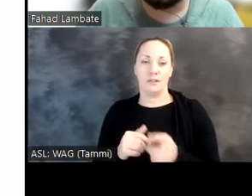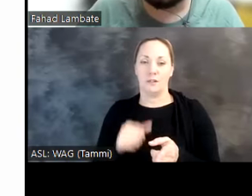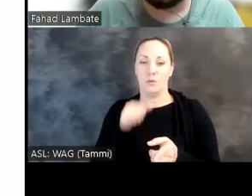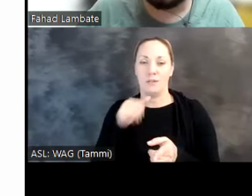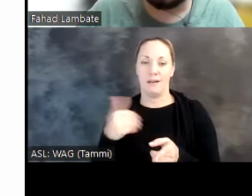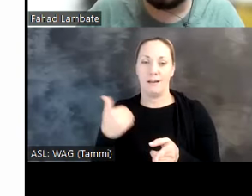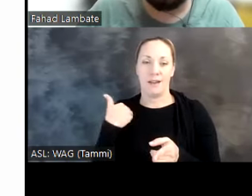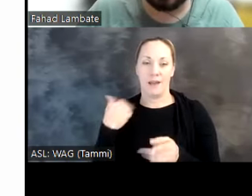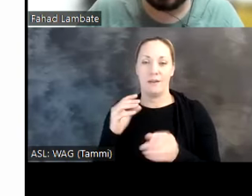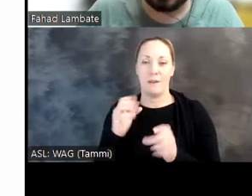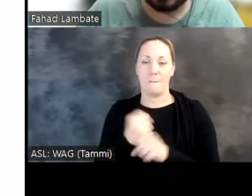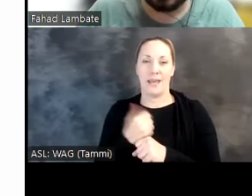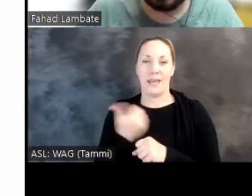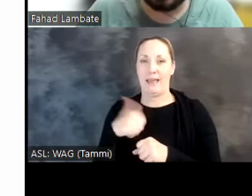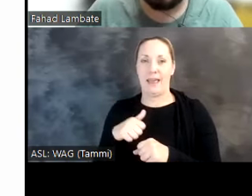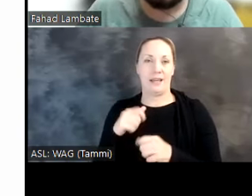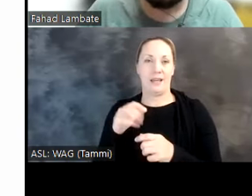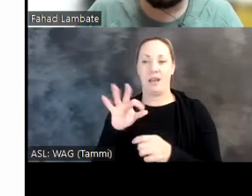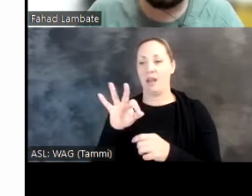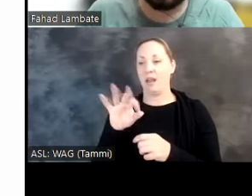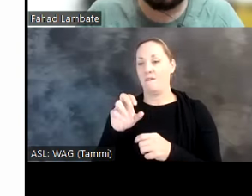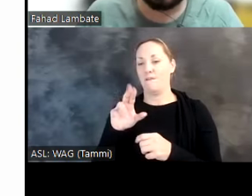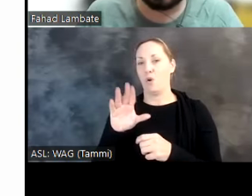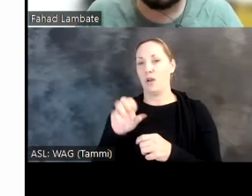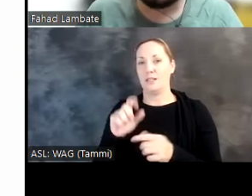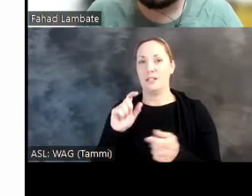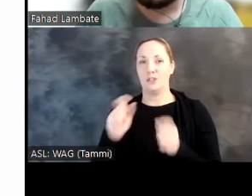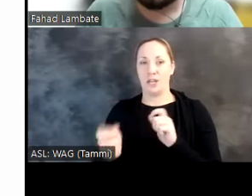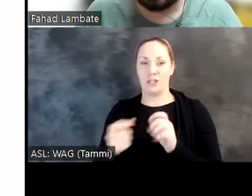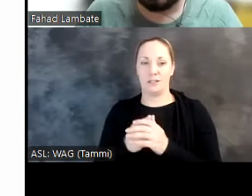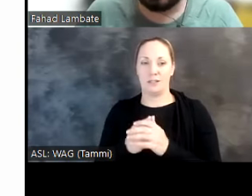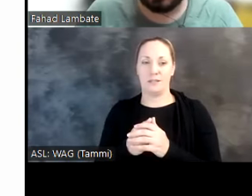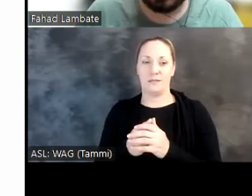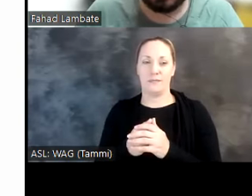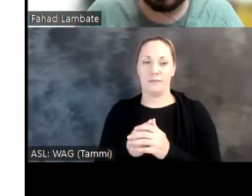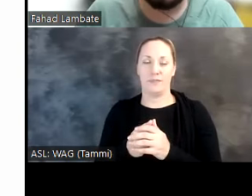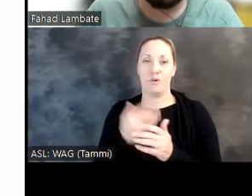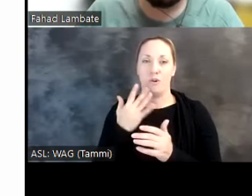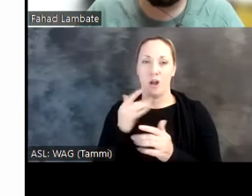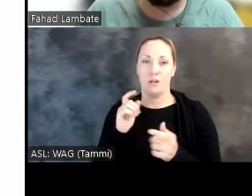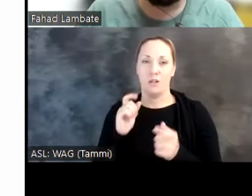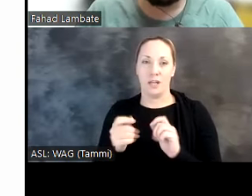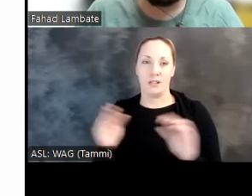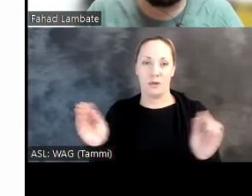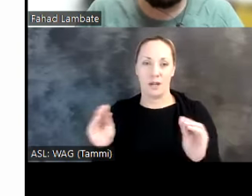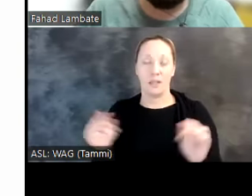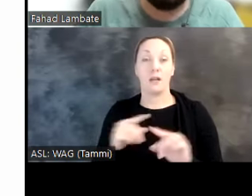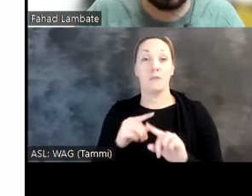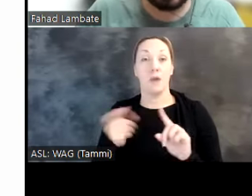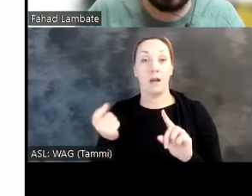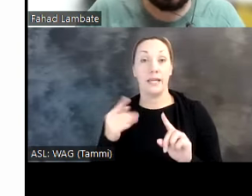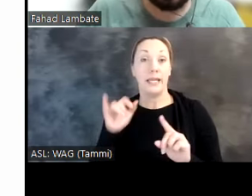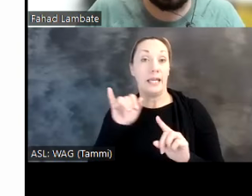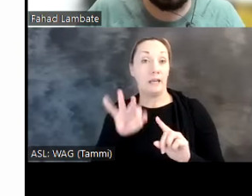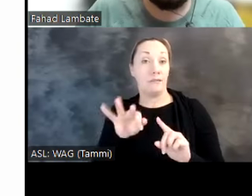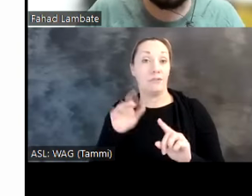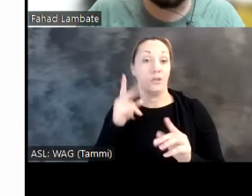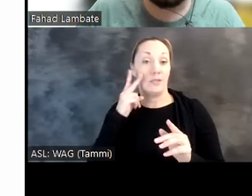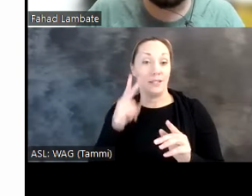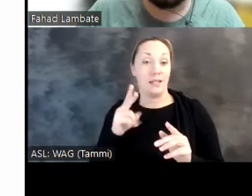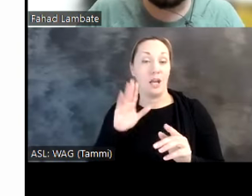any focus changes, or the color changes or anything like that. But if you see